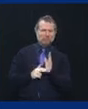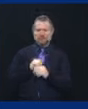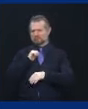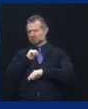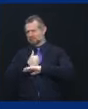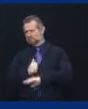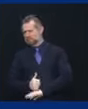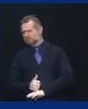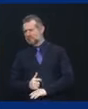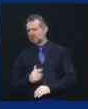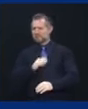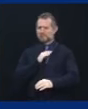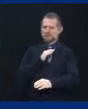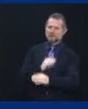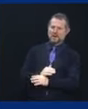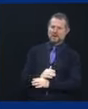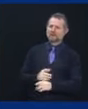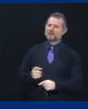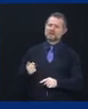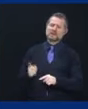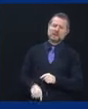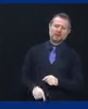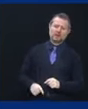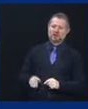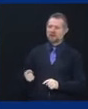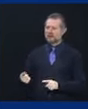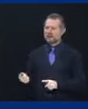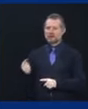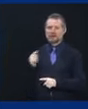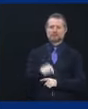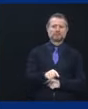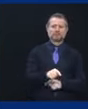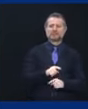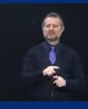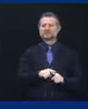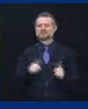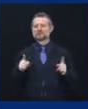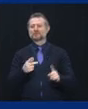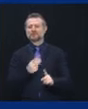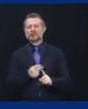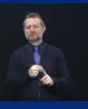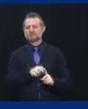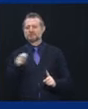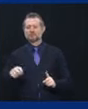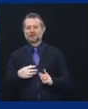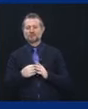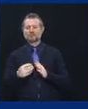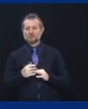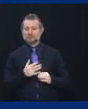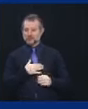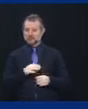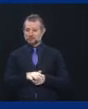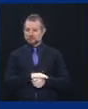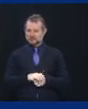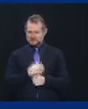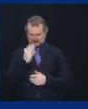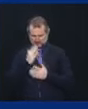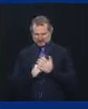going to other vaccination sites that are outside their region? We've heard of some cases of people maybe